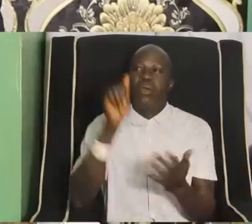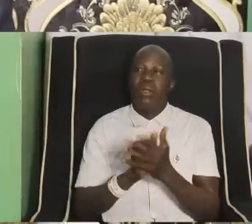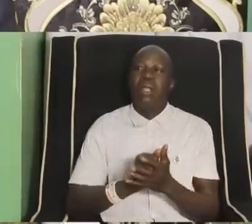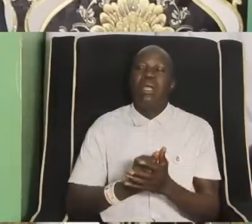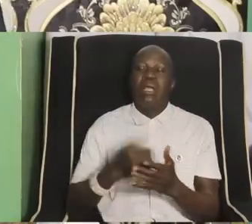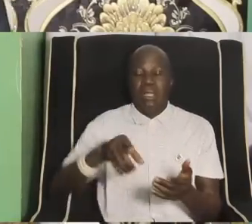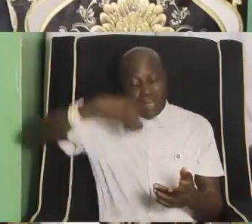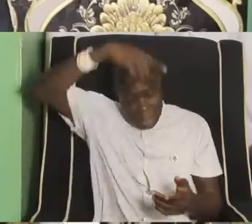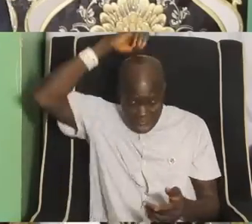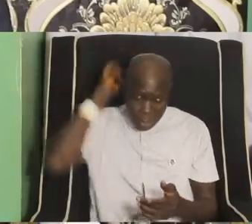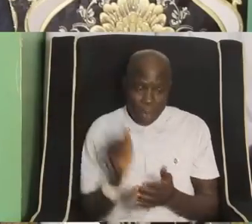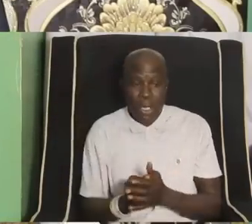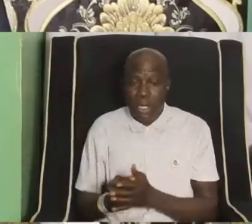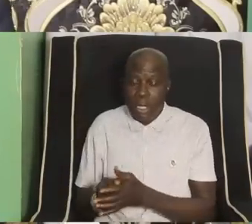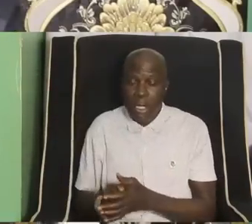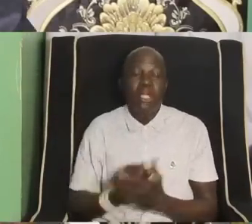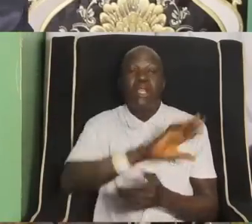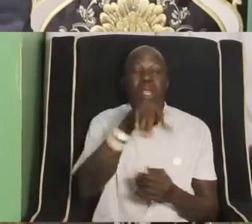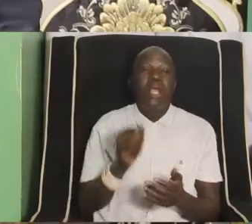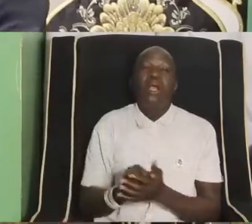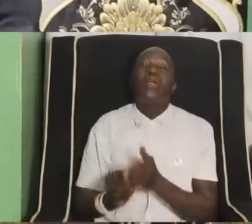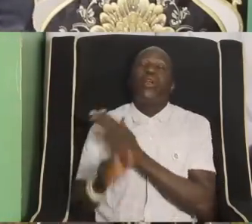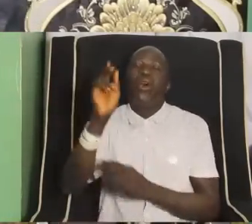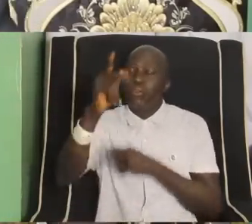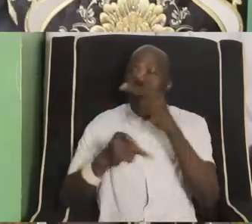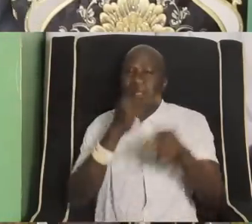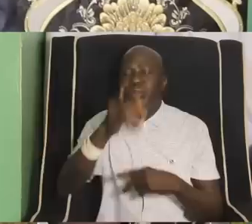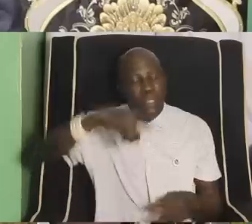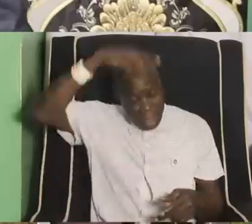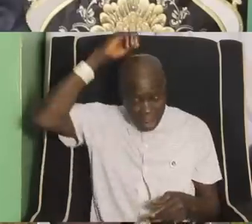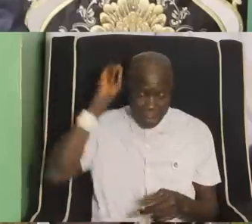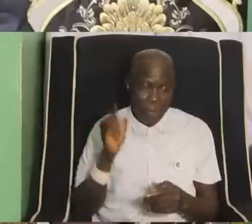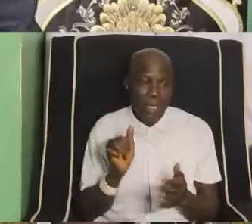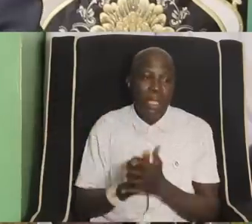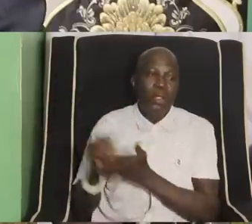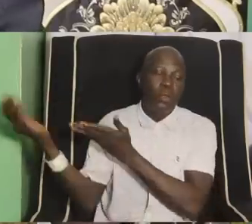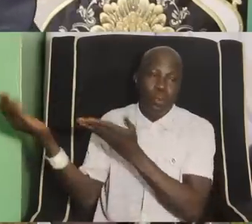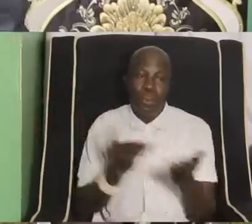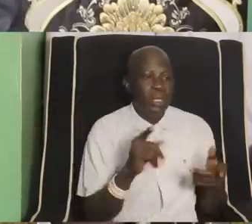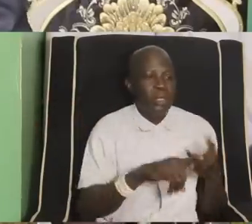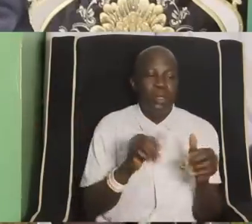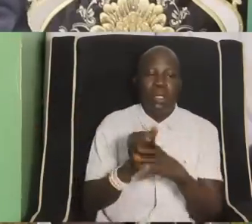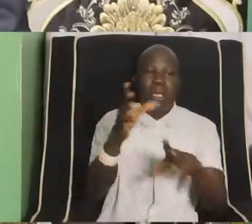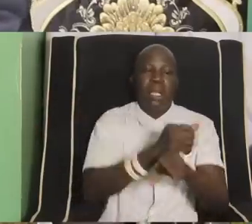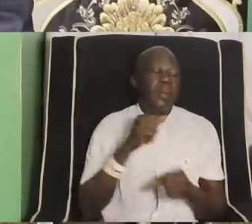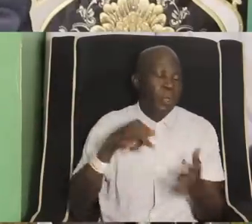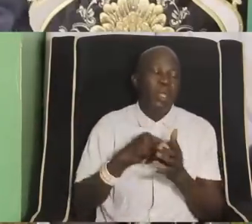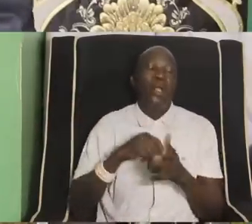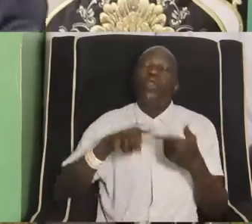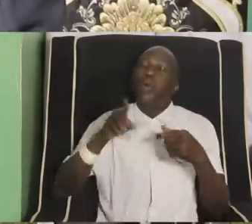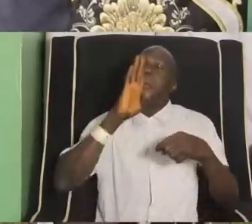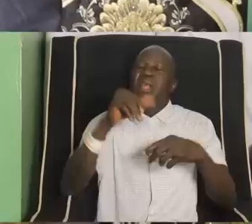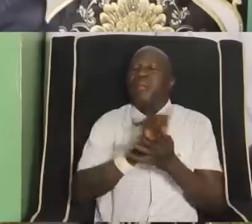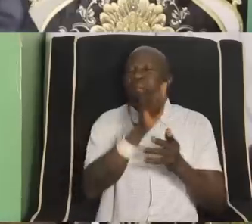God went to meet a shepherd. And he grabbed him. And make him a leader of